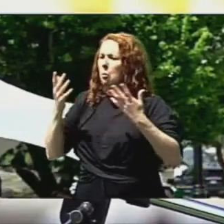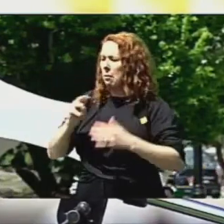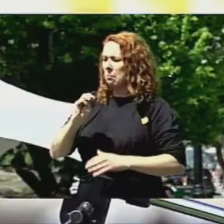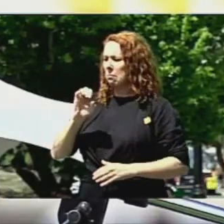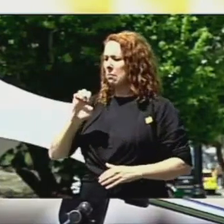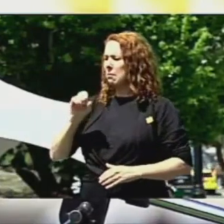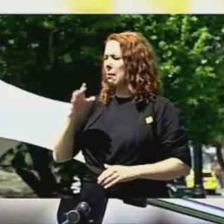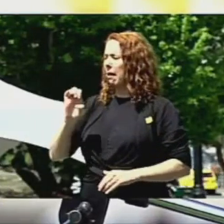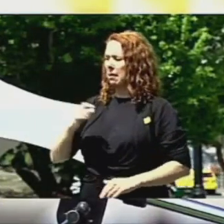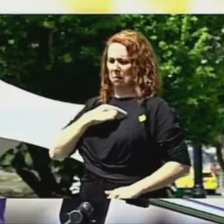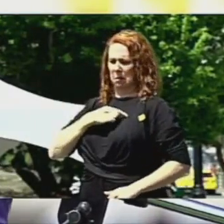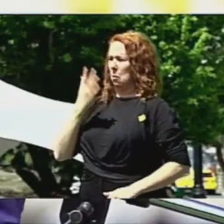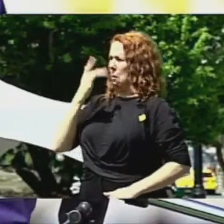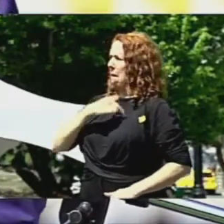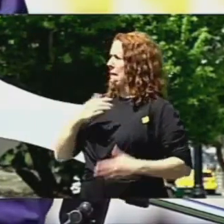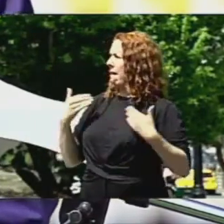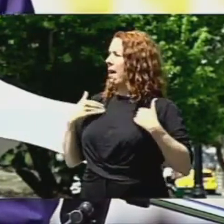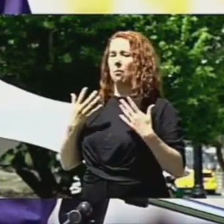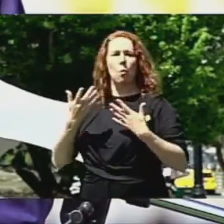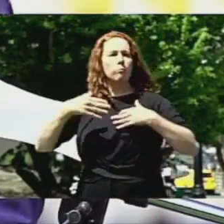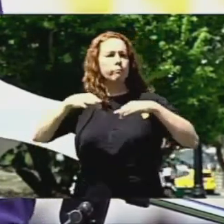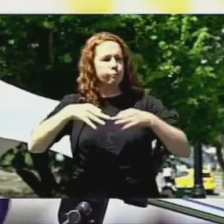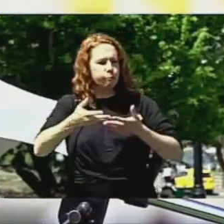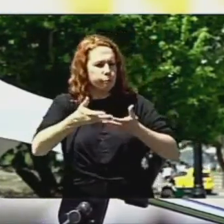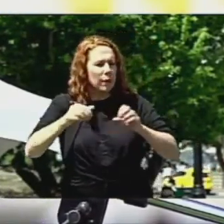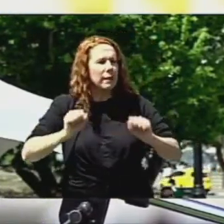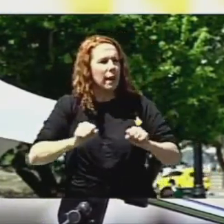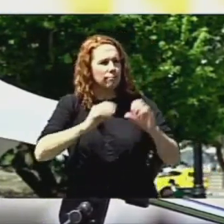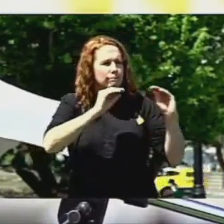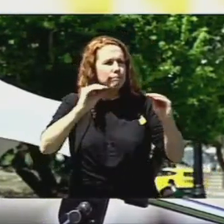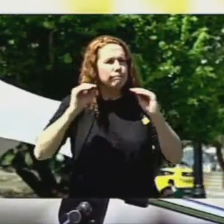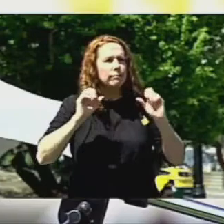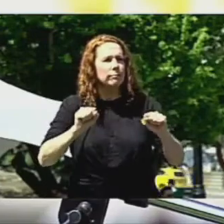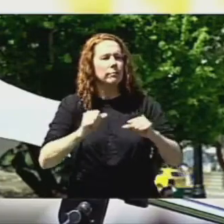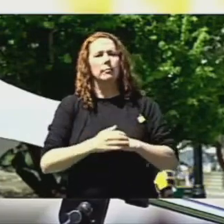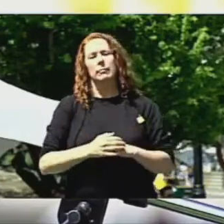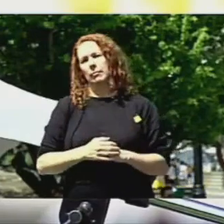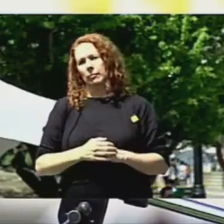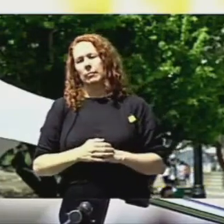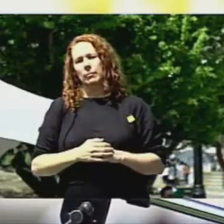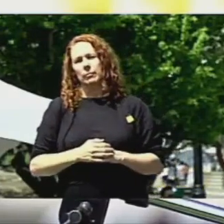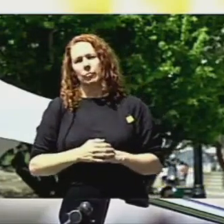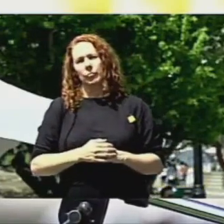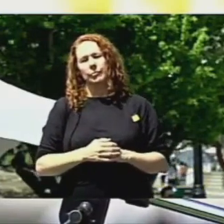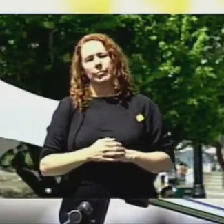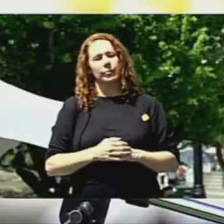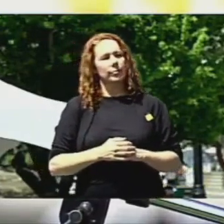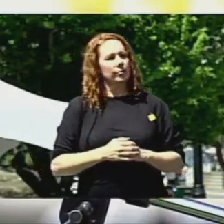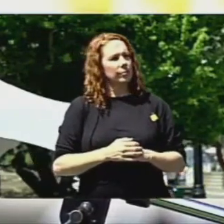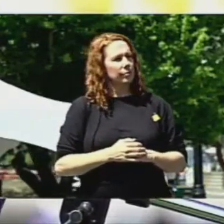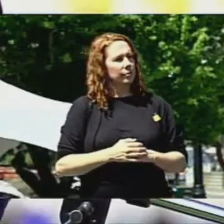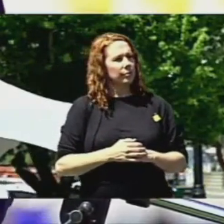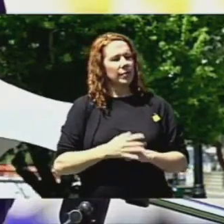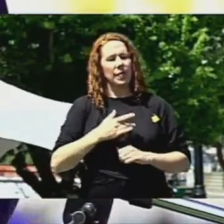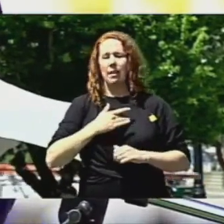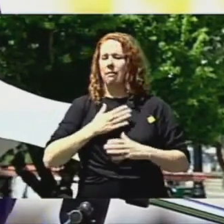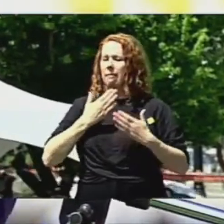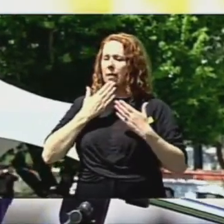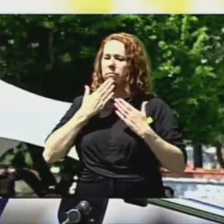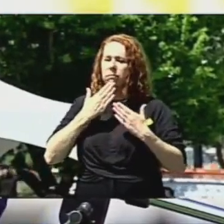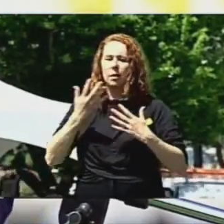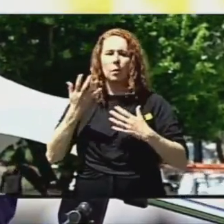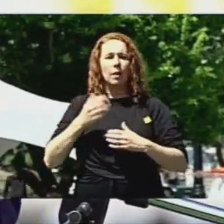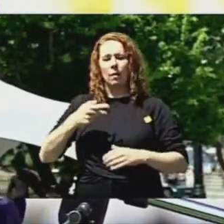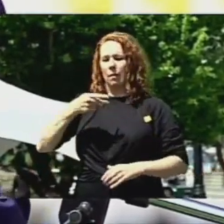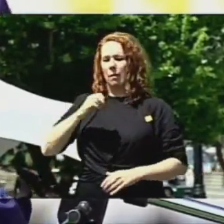pin, why we wear it, and what we're doing together. I owe a great debt of thanks, we all do, I think,